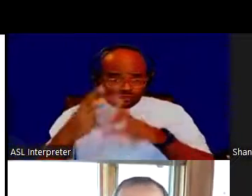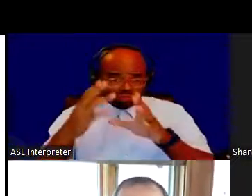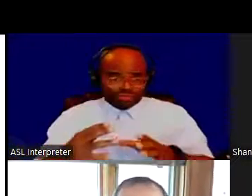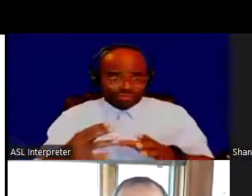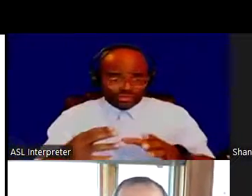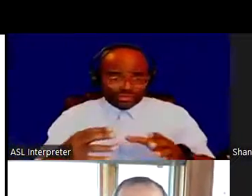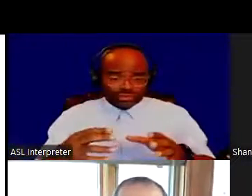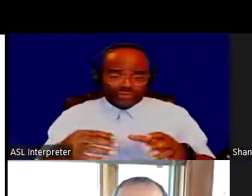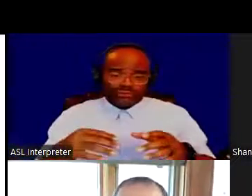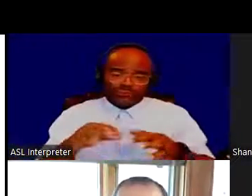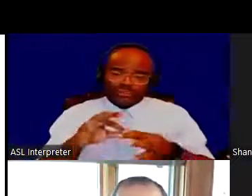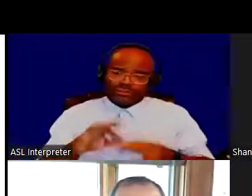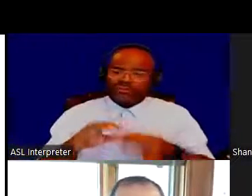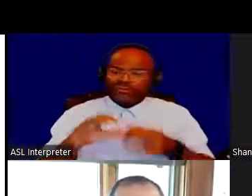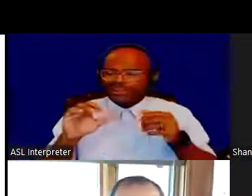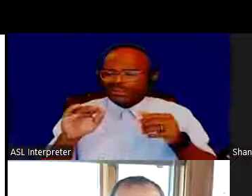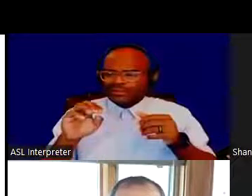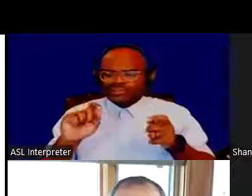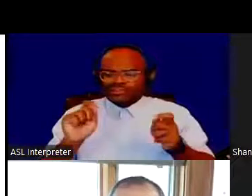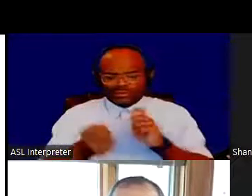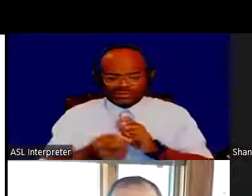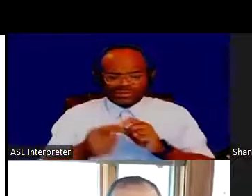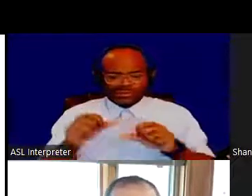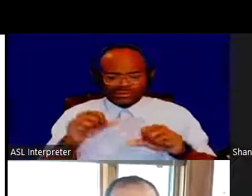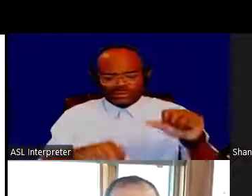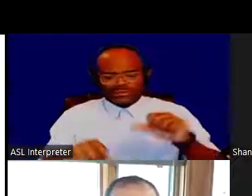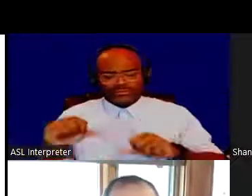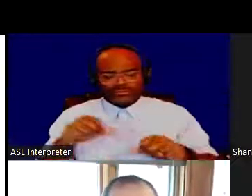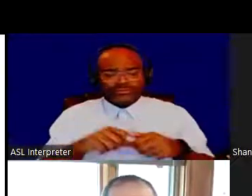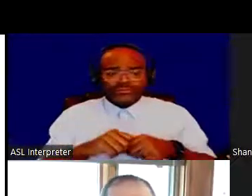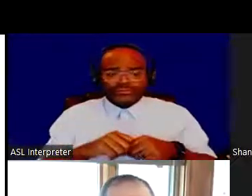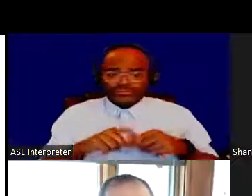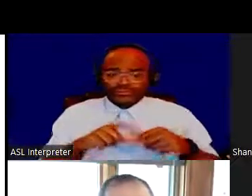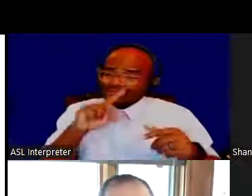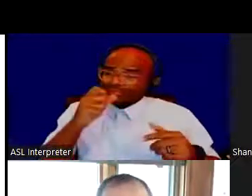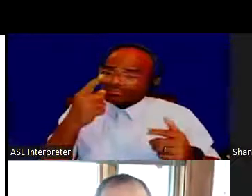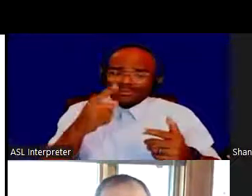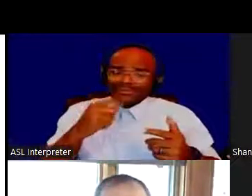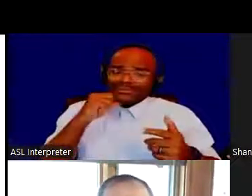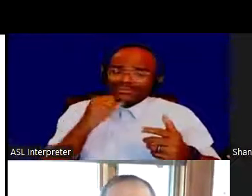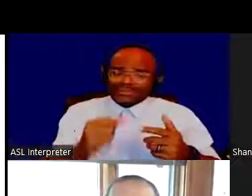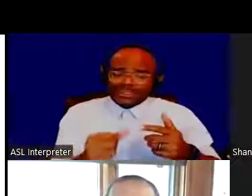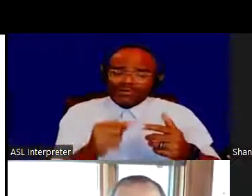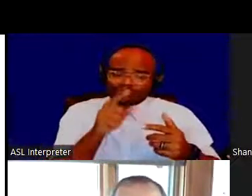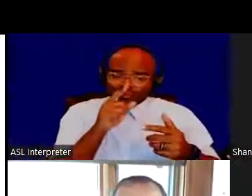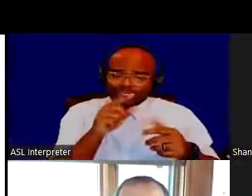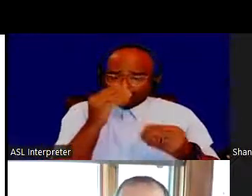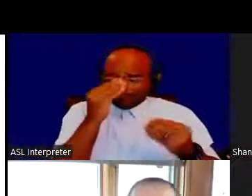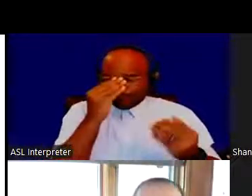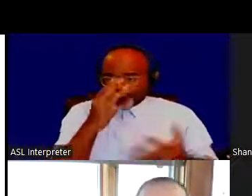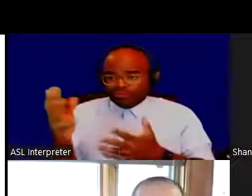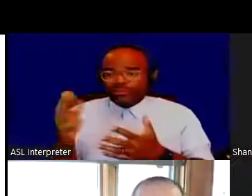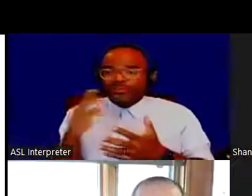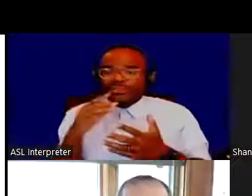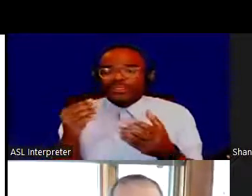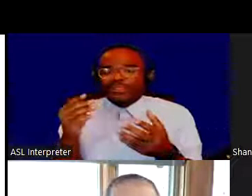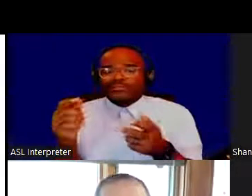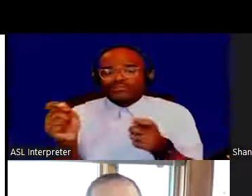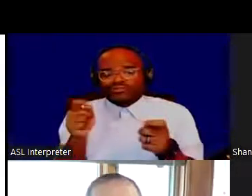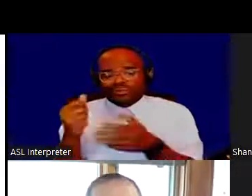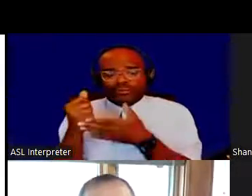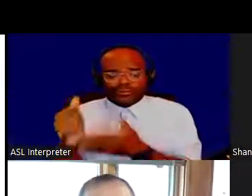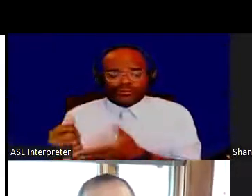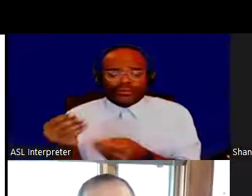change science, is that a lot of climate science is not being used to inform land management. There are mismatches in